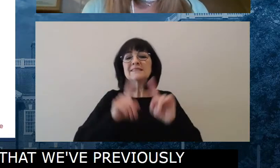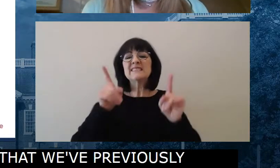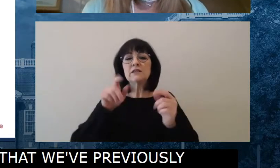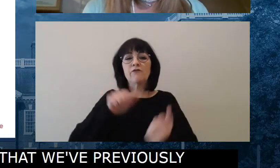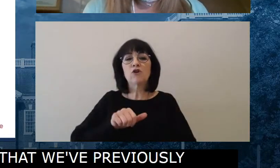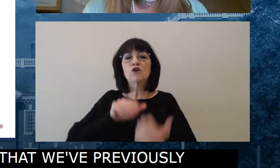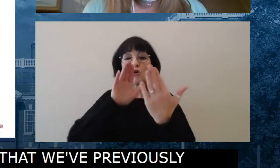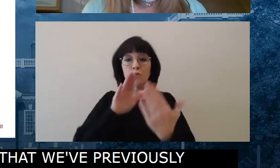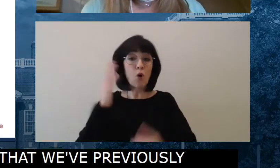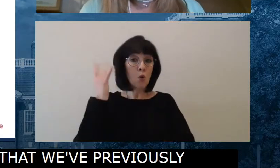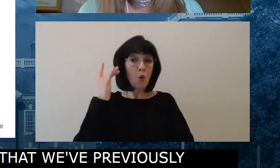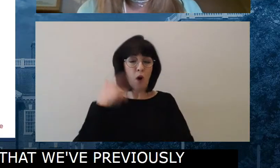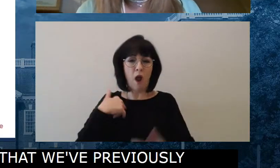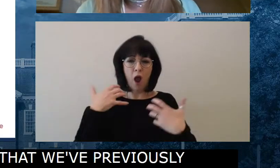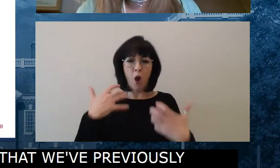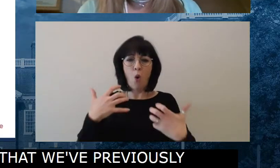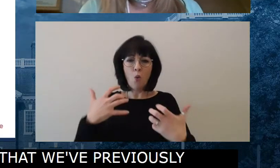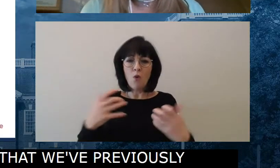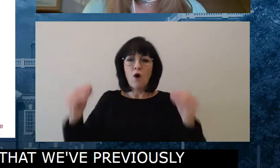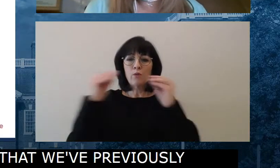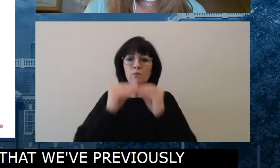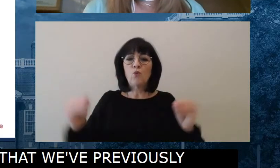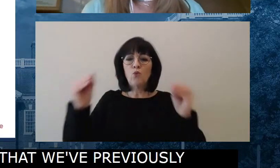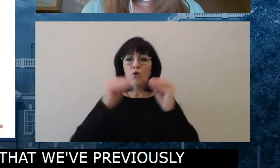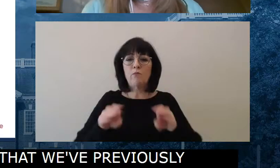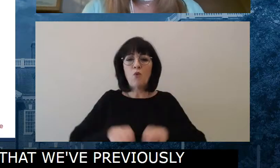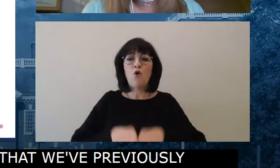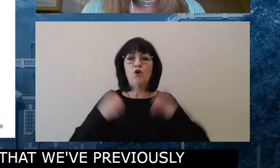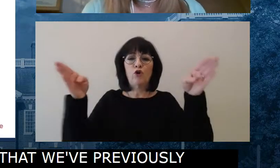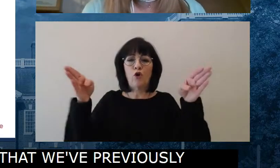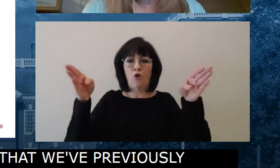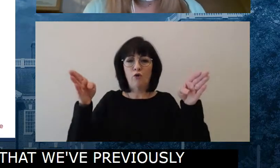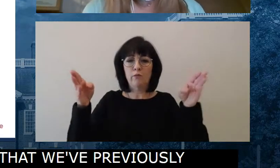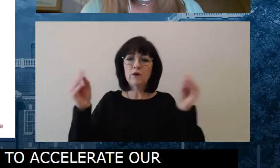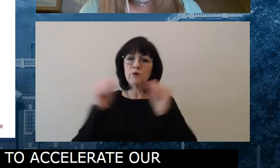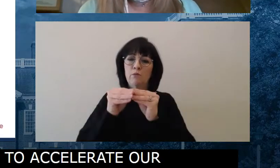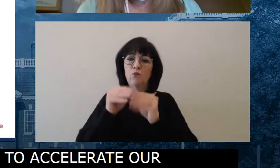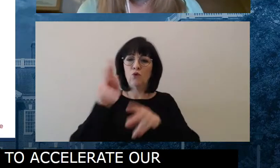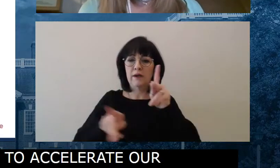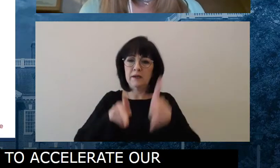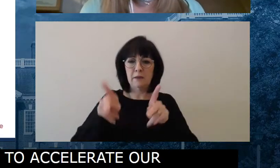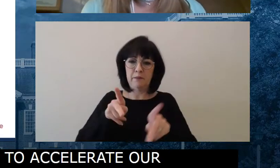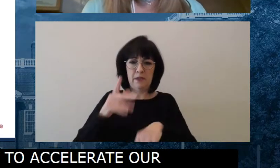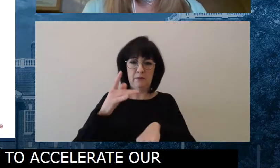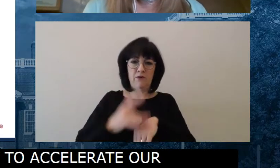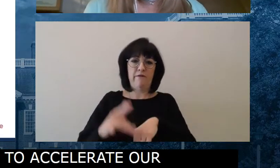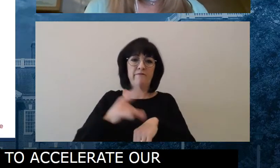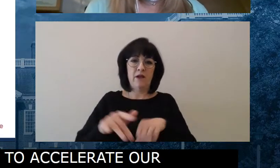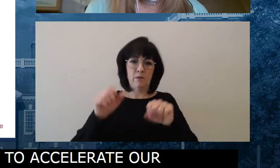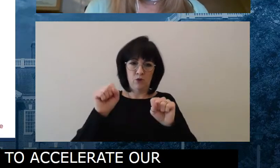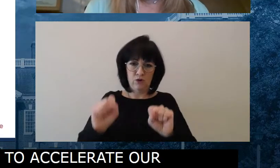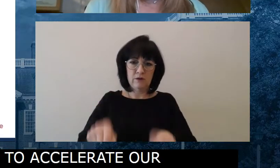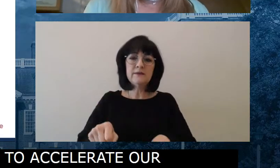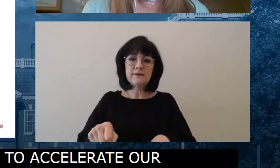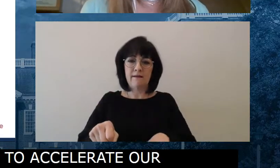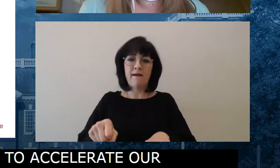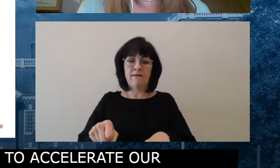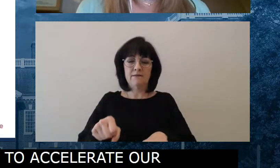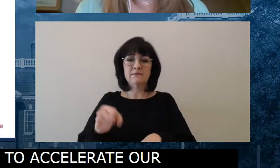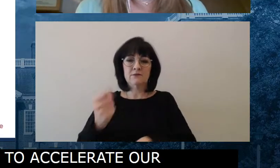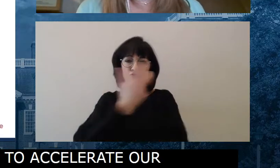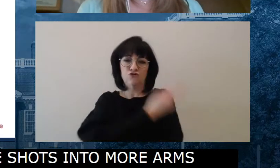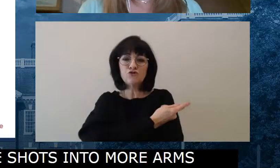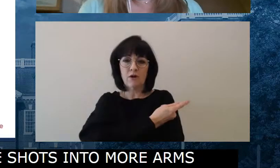accelerate our vaccination efforts and to get more shots into more arms more quickly as supply